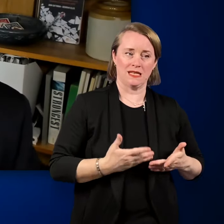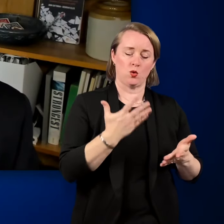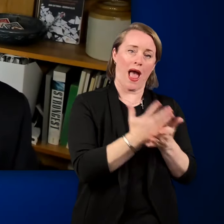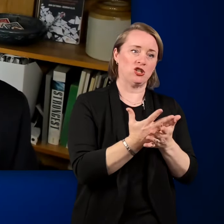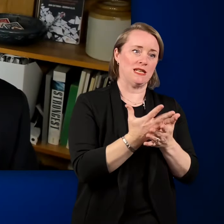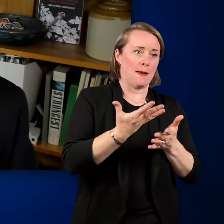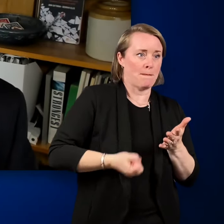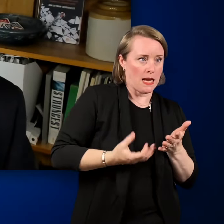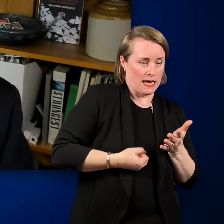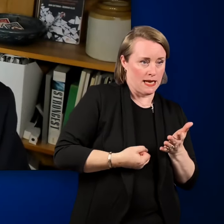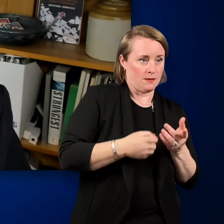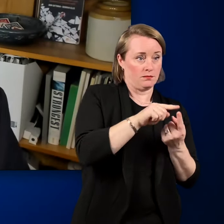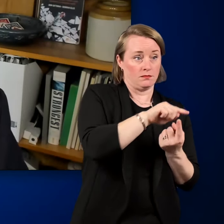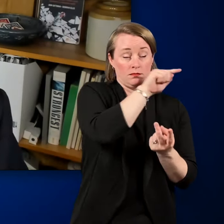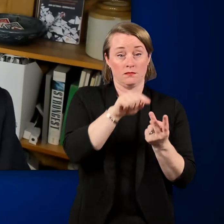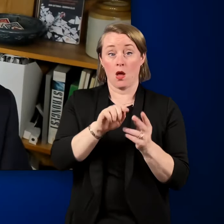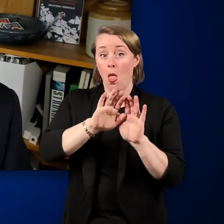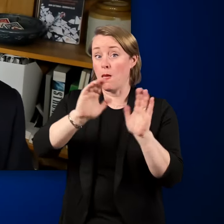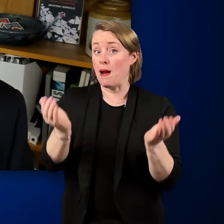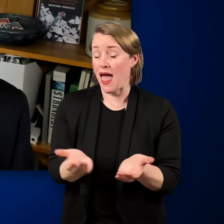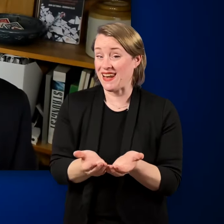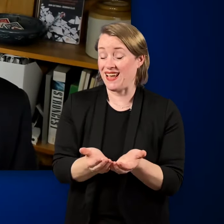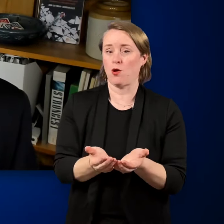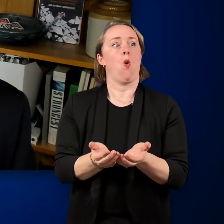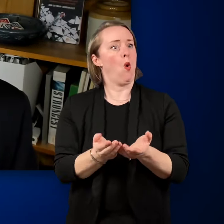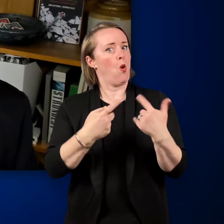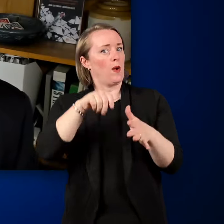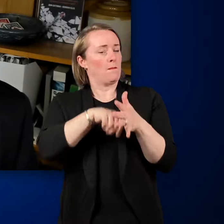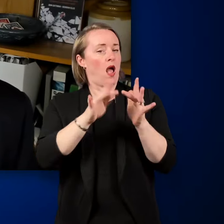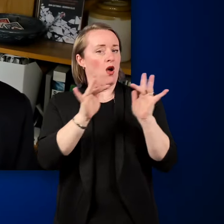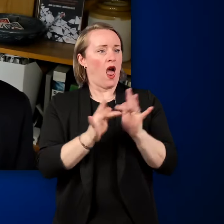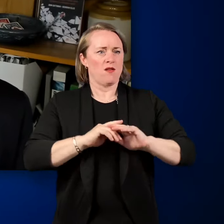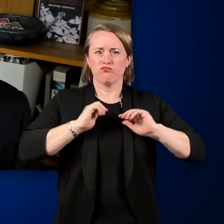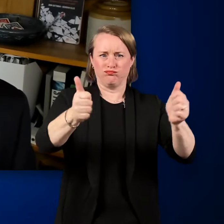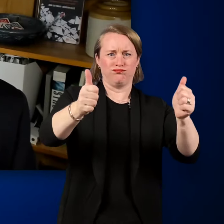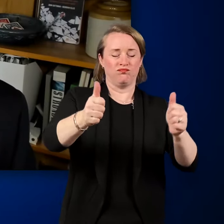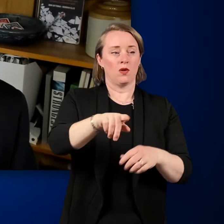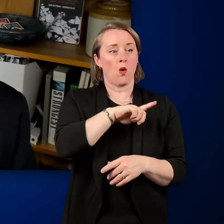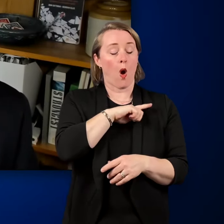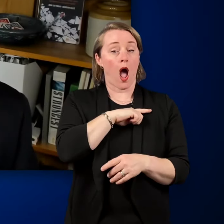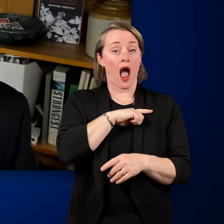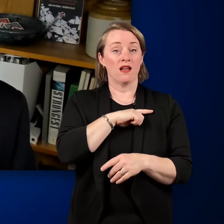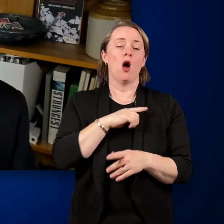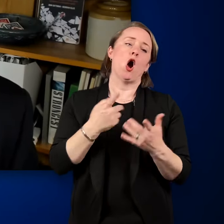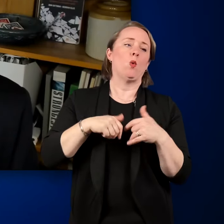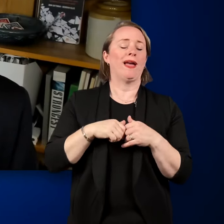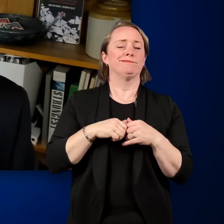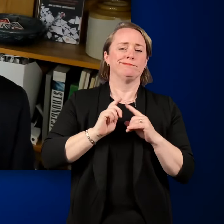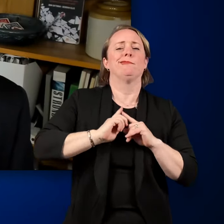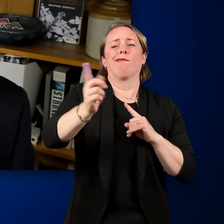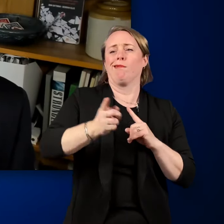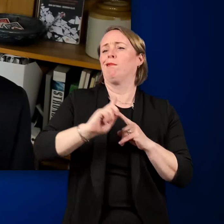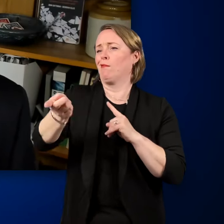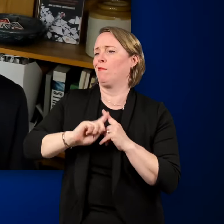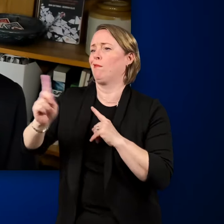For planet, it's actually good for businesses. In fact, rather than you getting in your car and driving to the shops, say